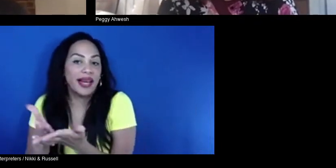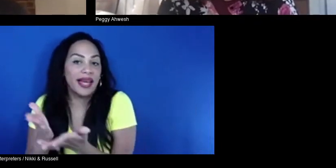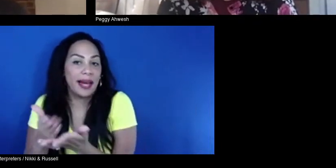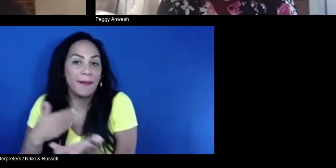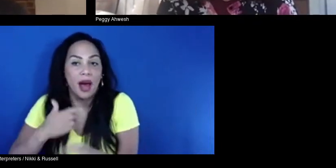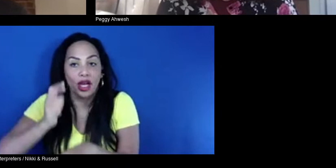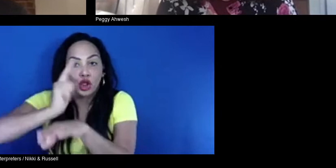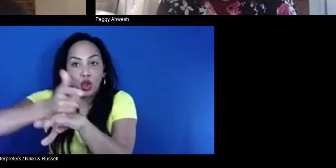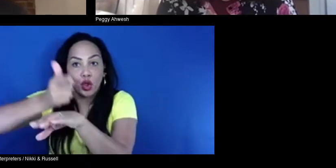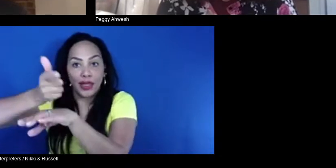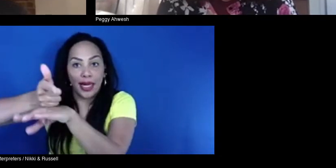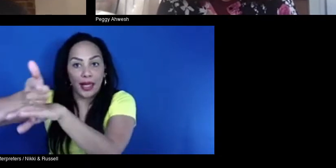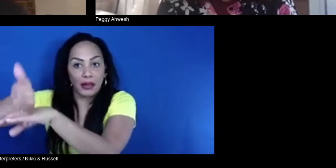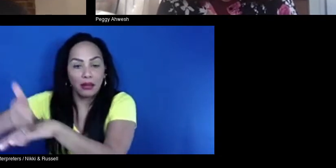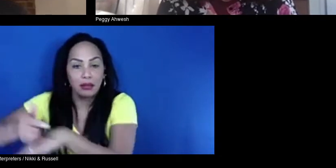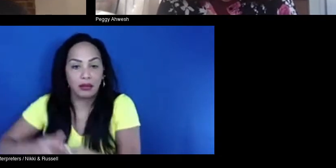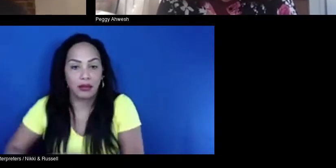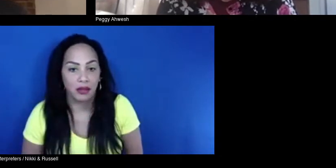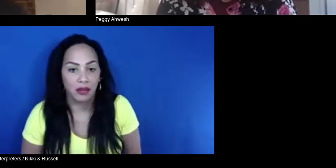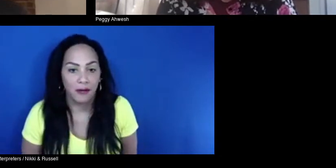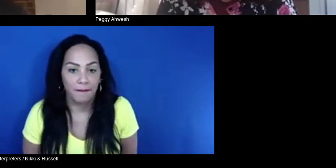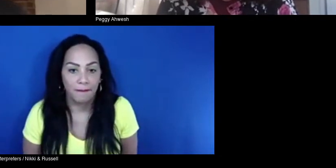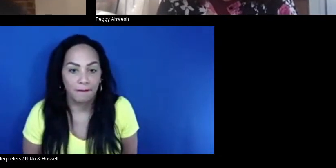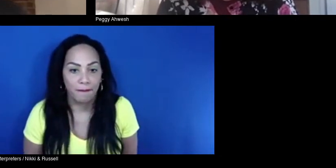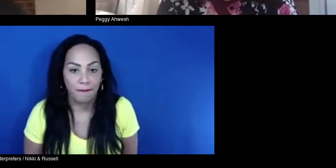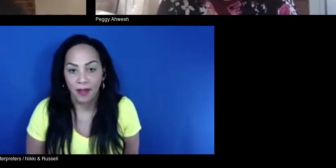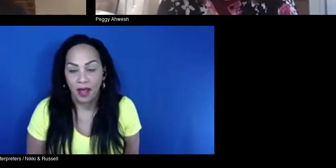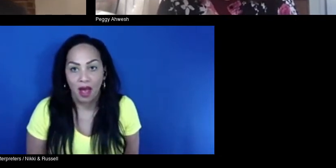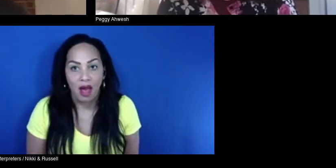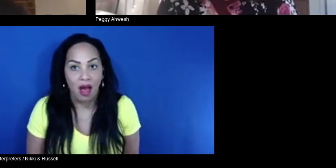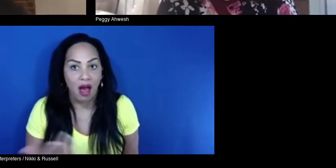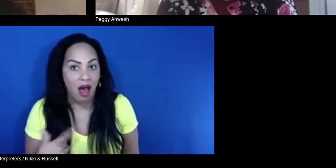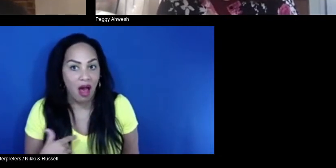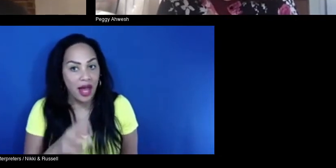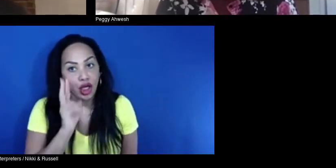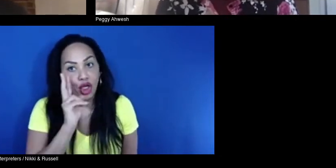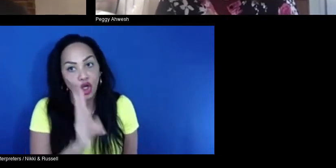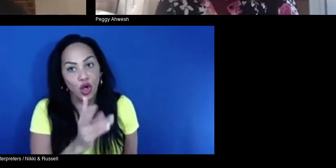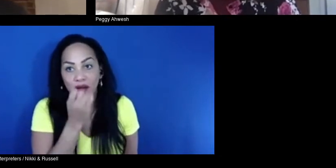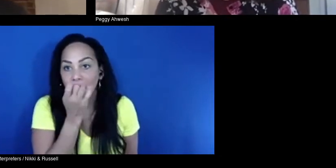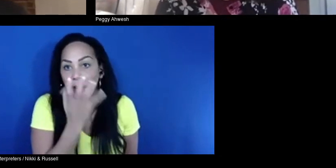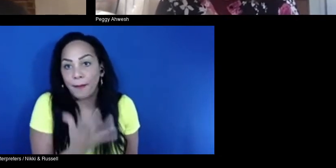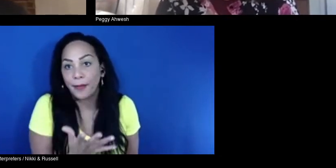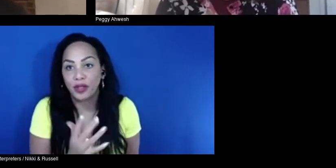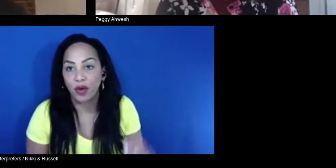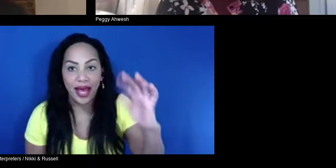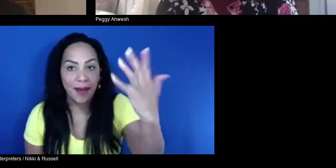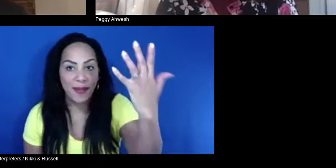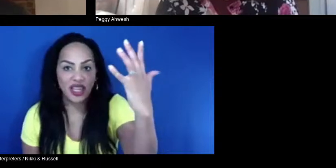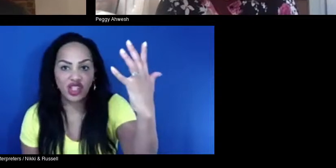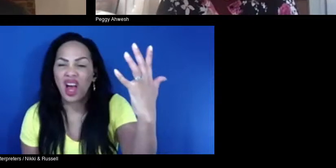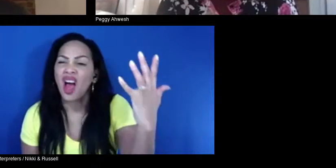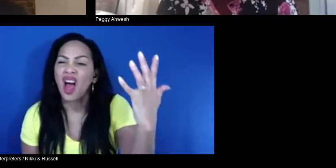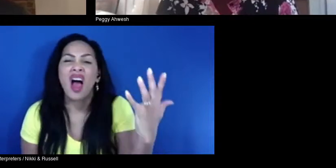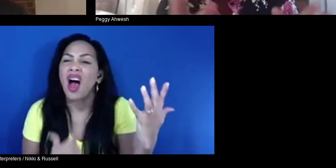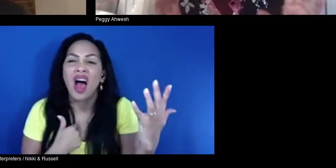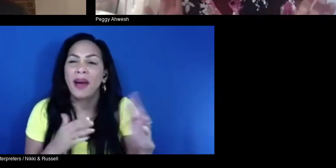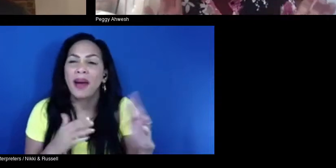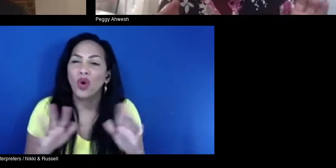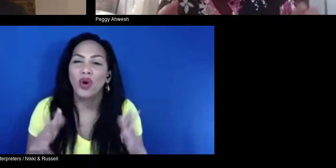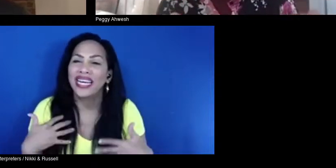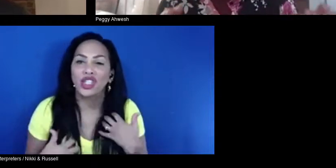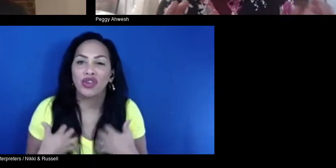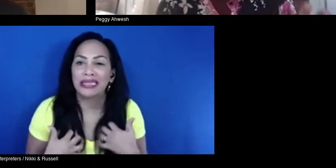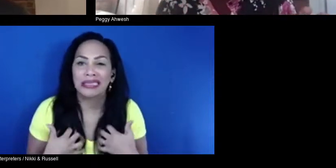I very much disdain a certain beautiful image. Mm-hmm. And I don't let the image, I'm not interested in the being framed